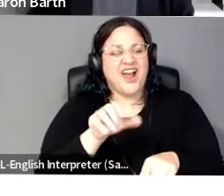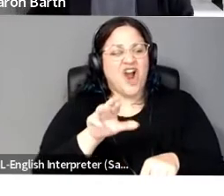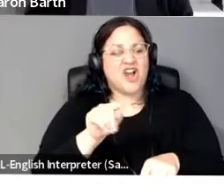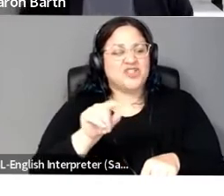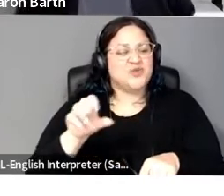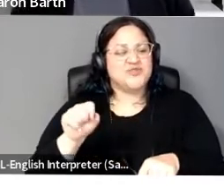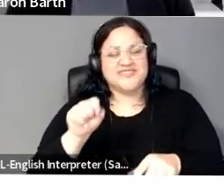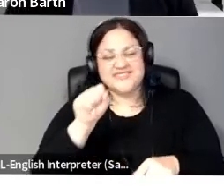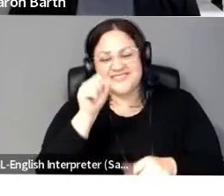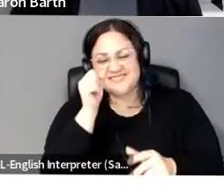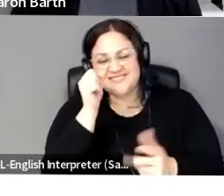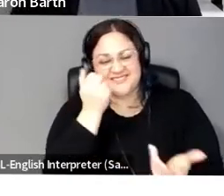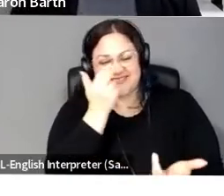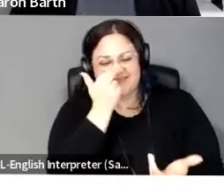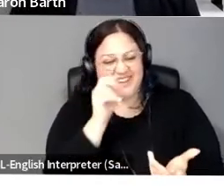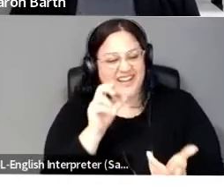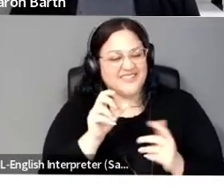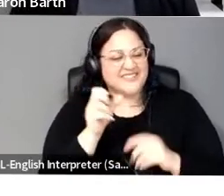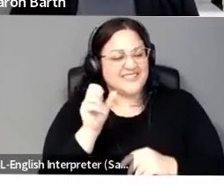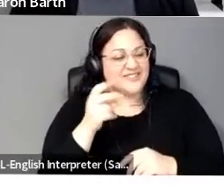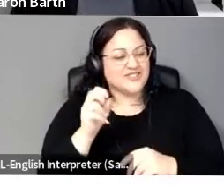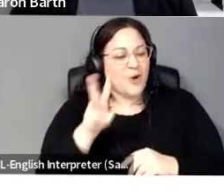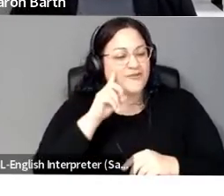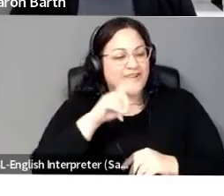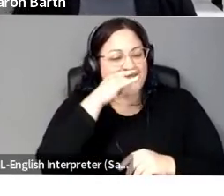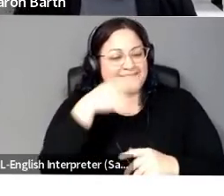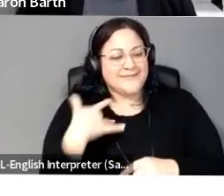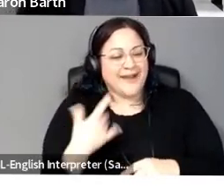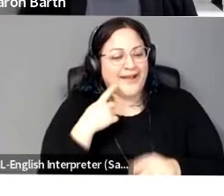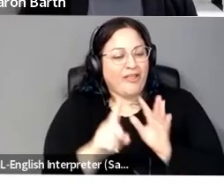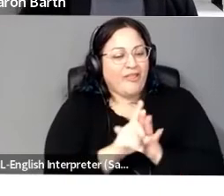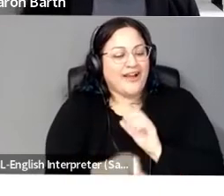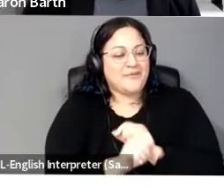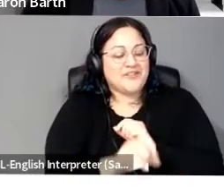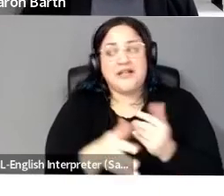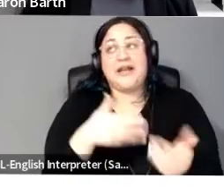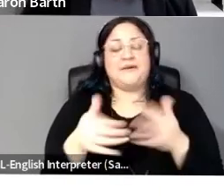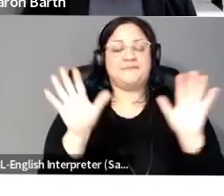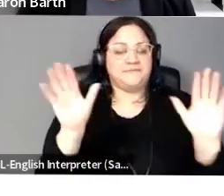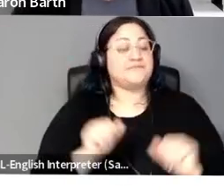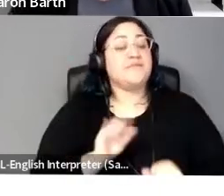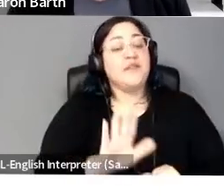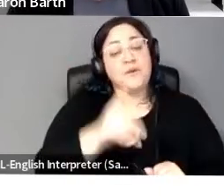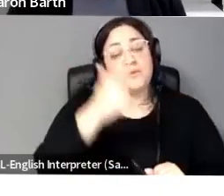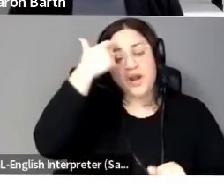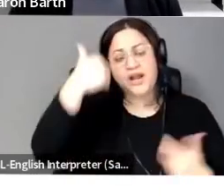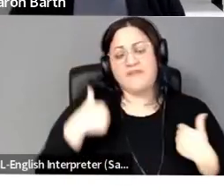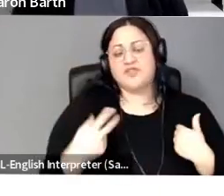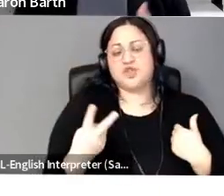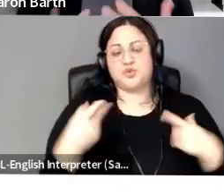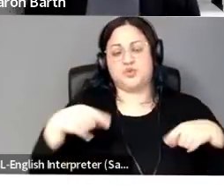So your brain has two sorts of systems, okay? And they're